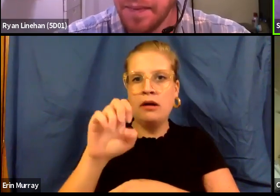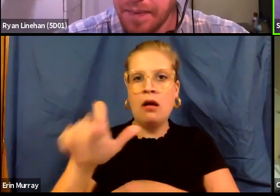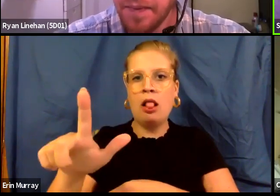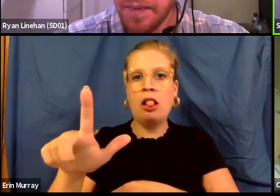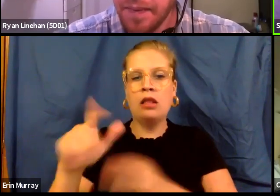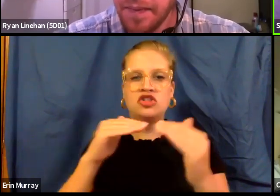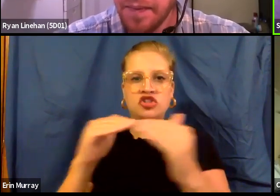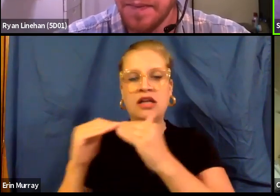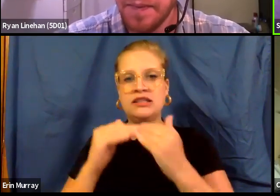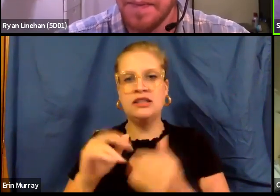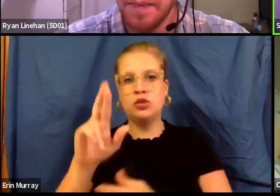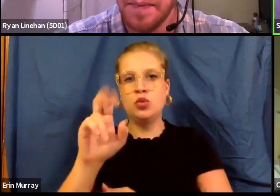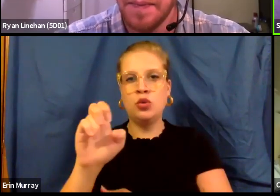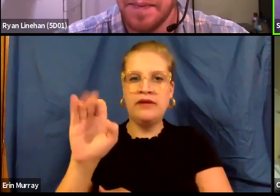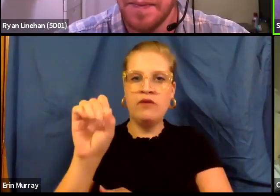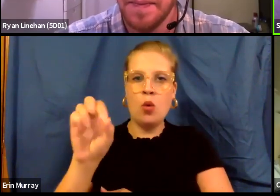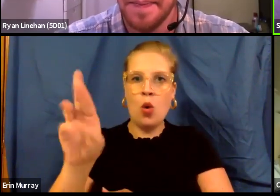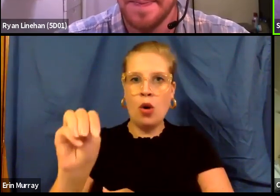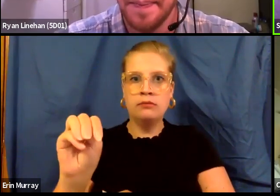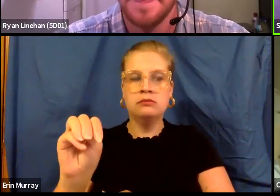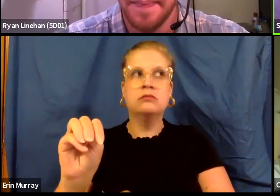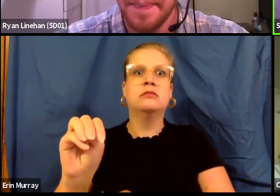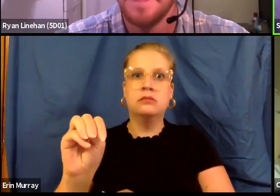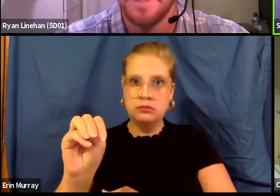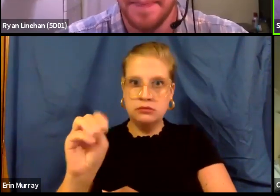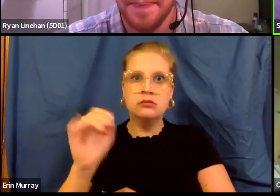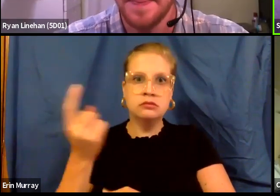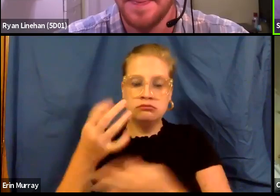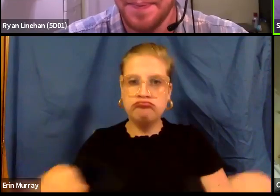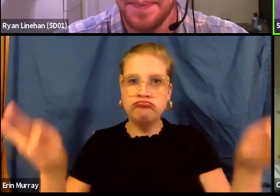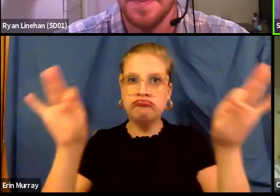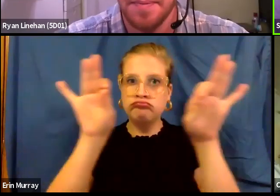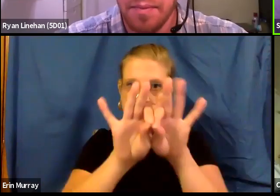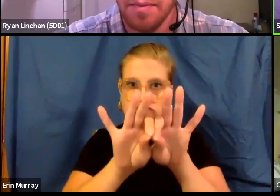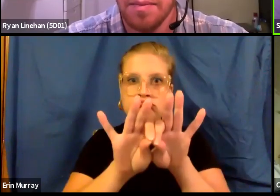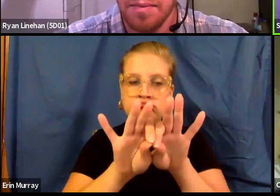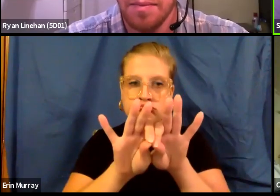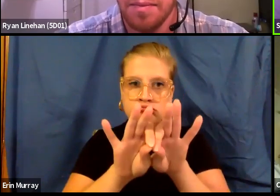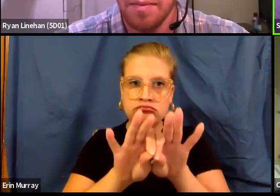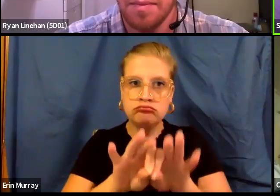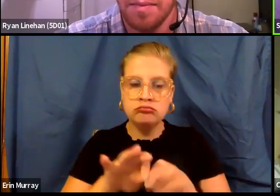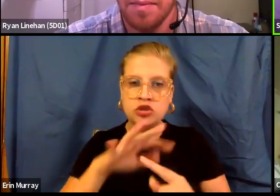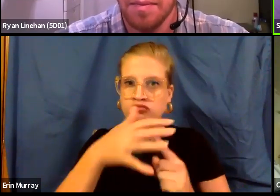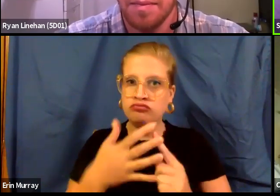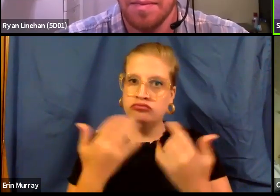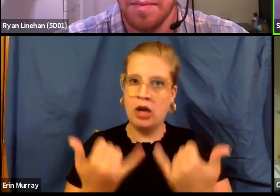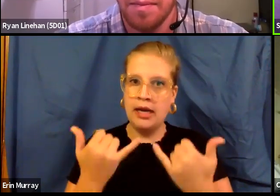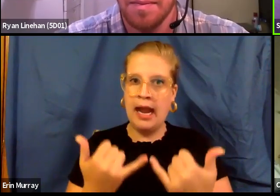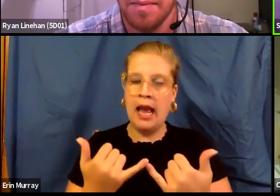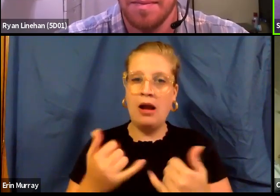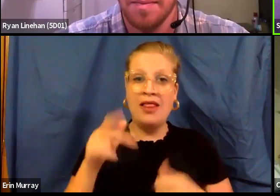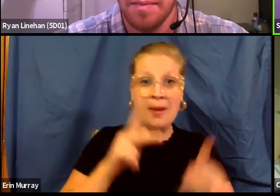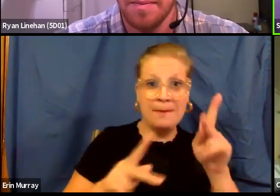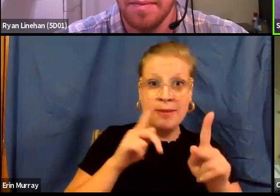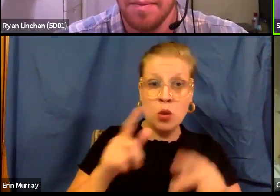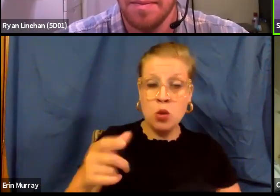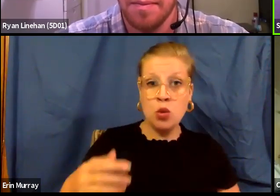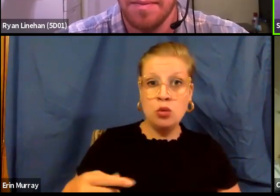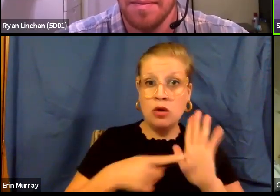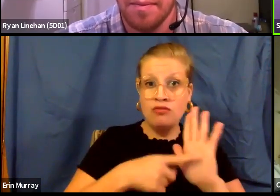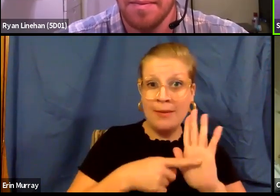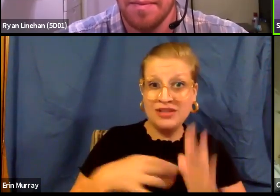measures that I think are really in the zeitgeist right now, and make sure that we're holding the people who represent us at this level,